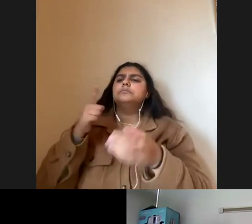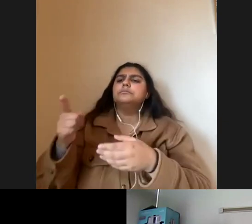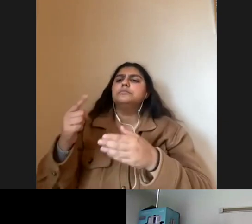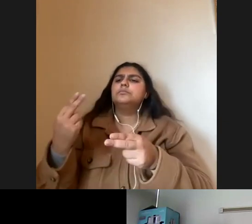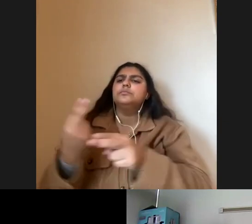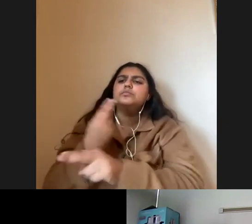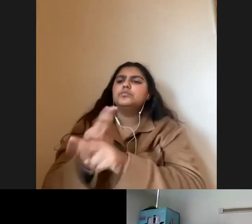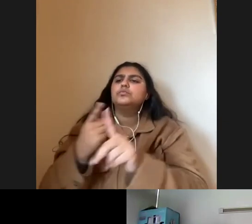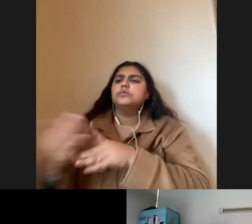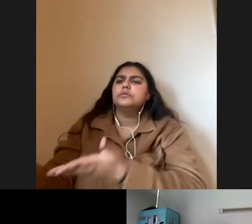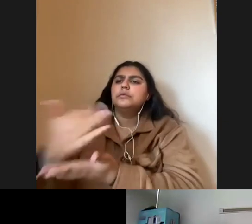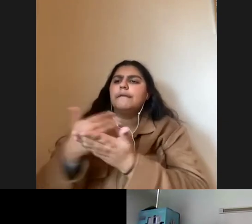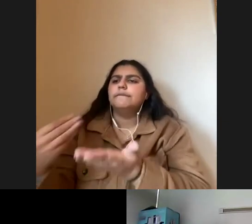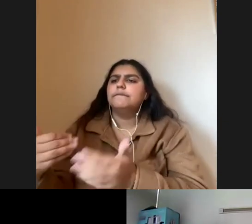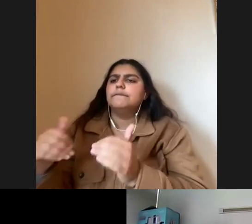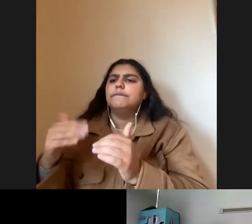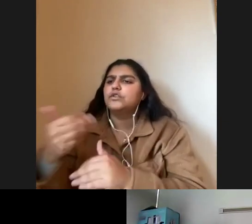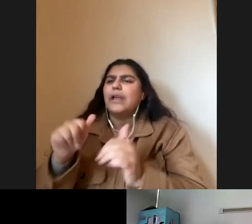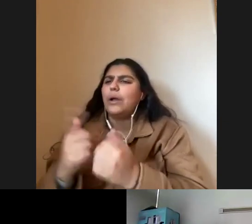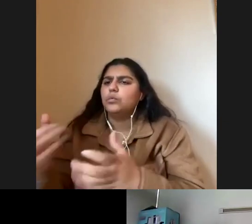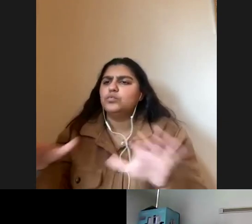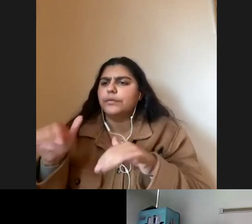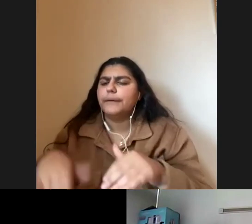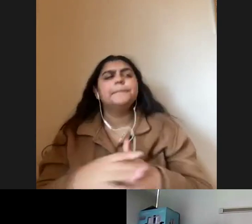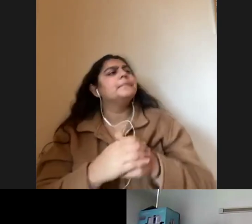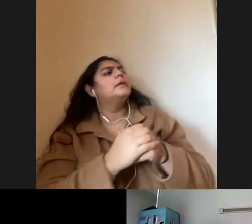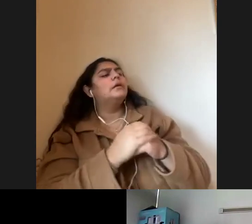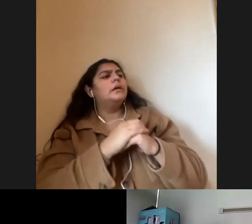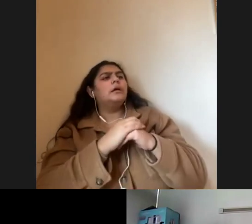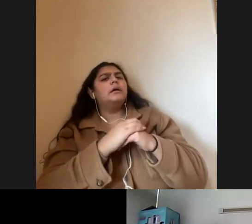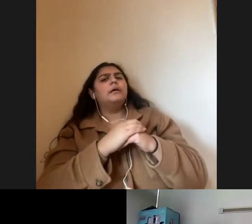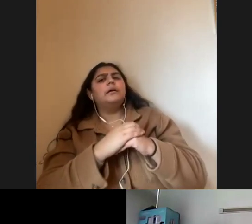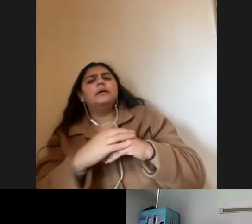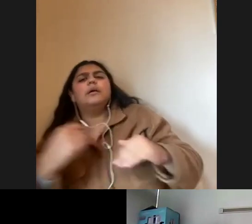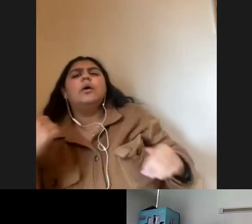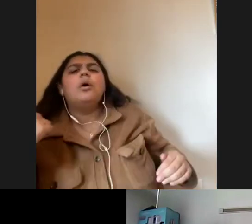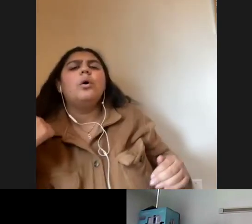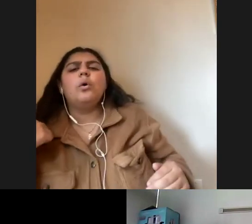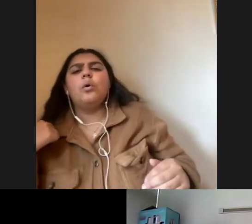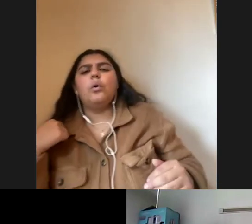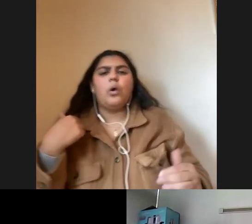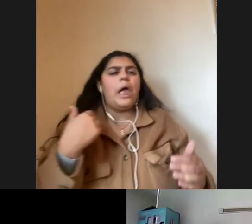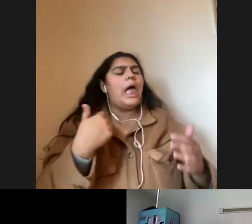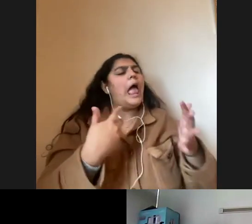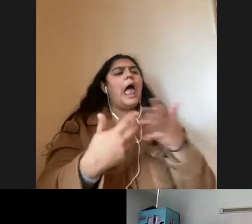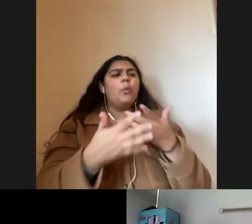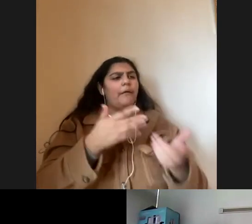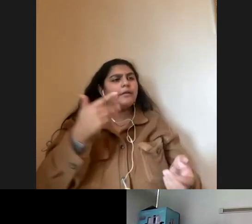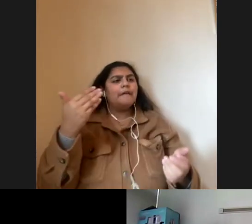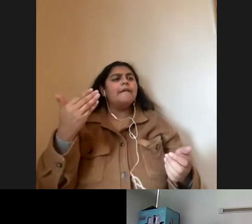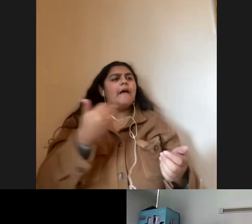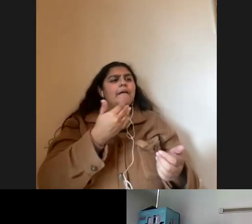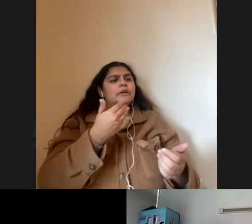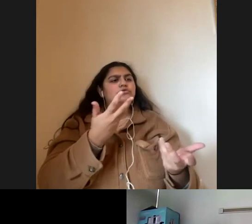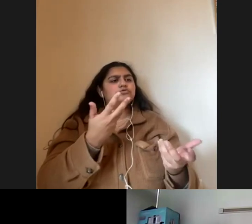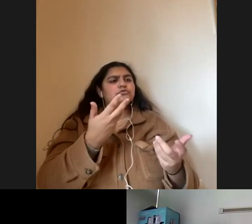fish? Yeah, so we basically we take you can say we take the fight to the fishes. So however the fish, lend themselves to